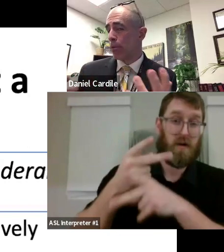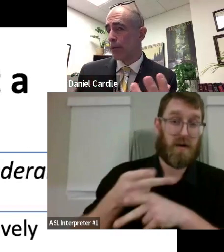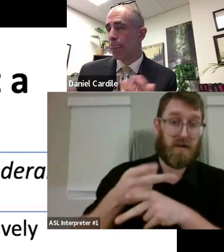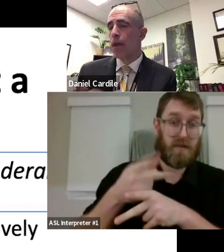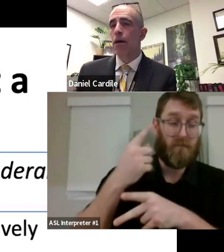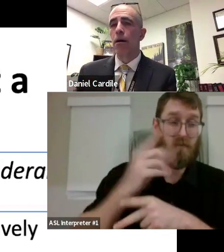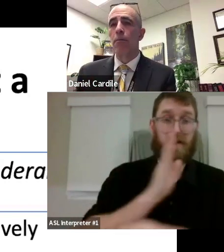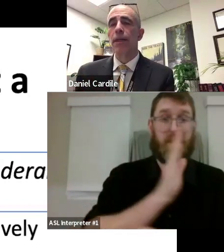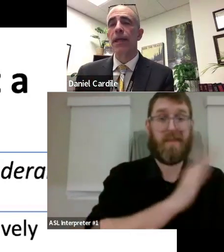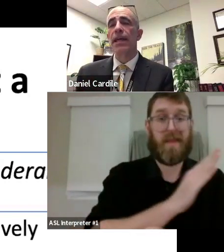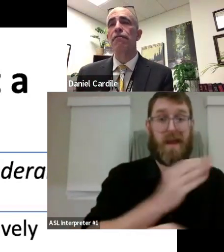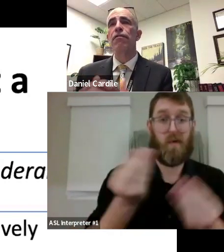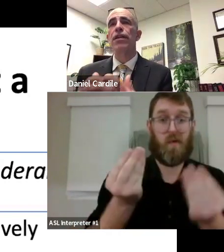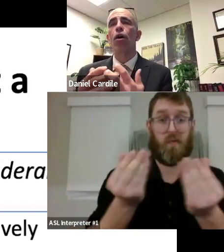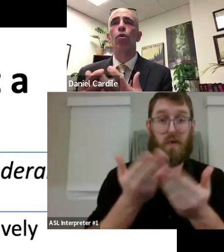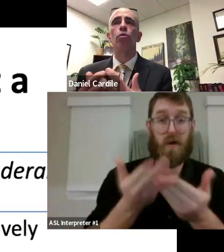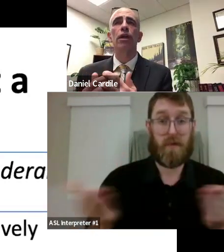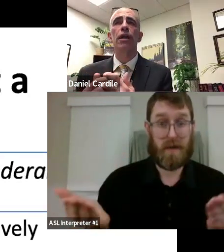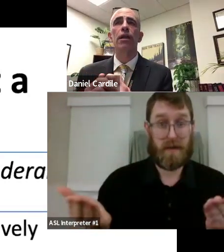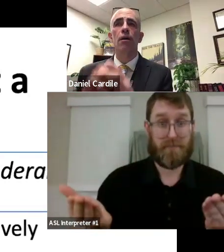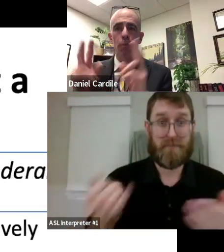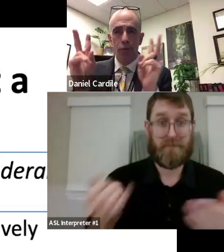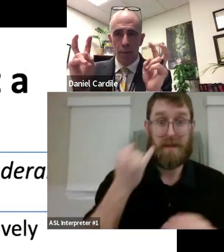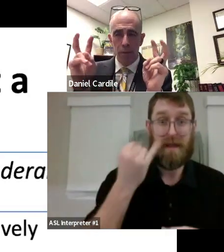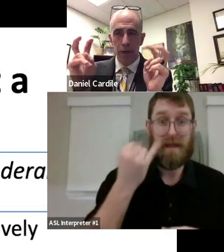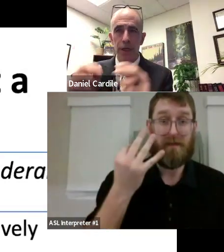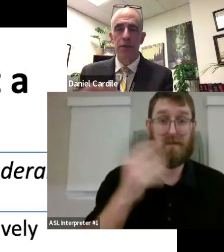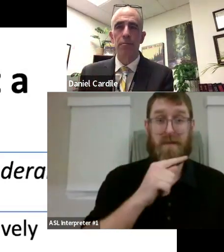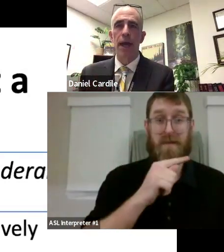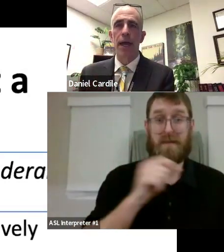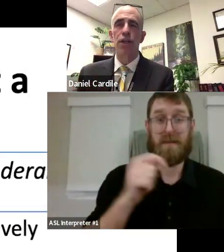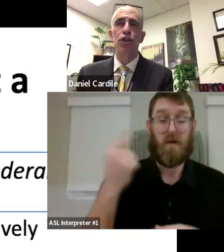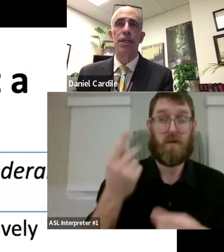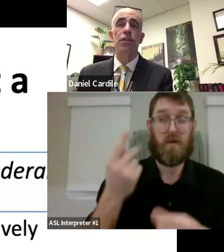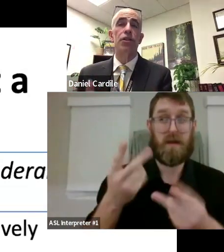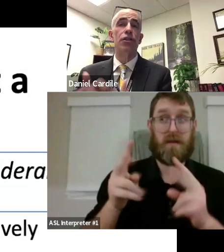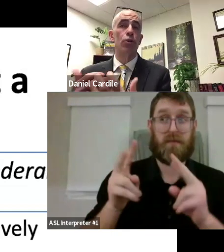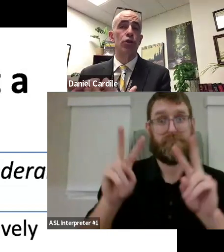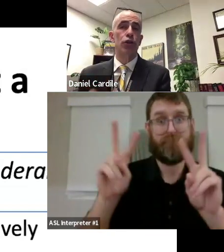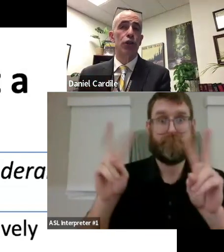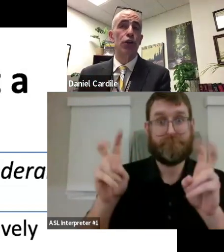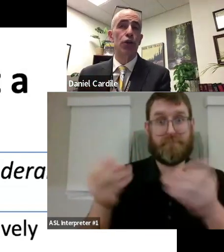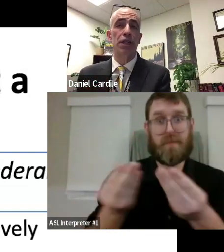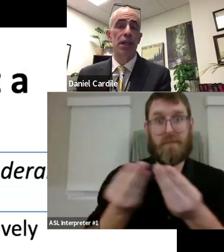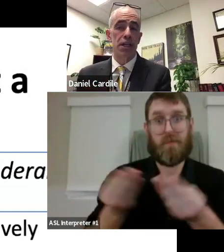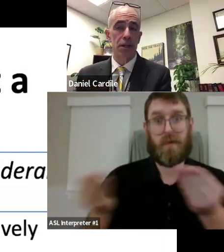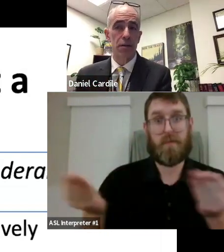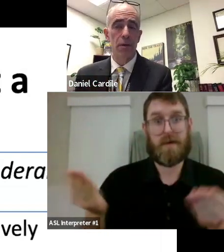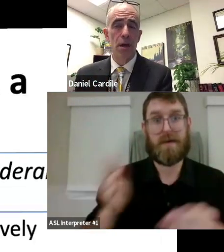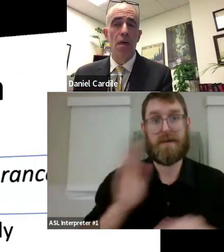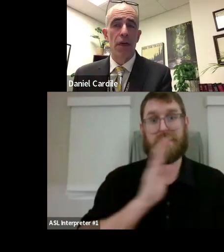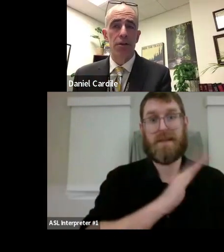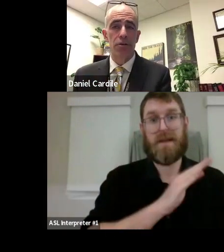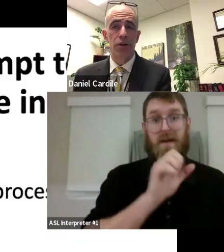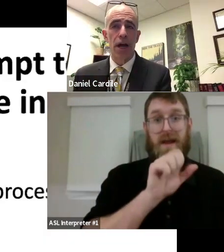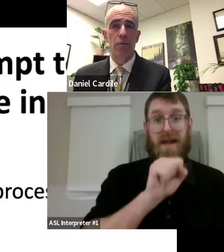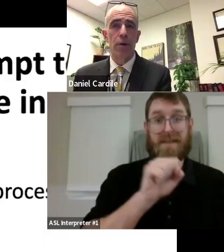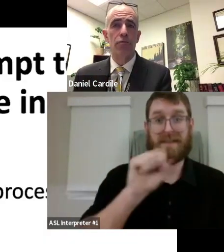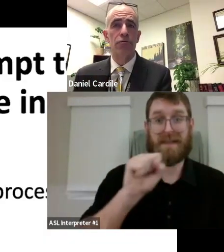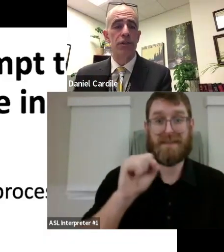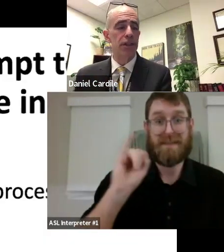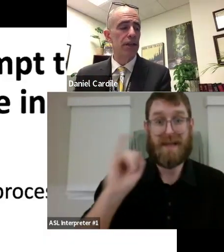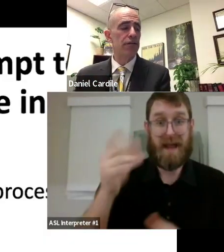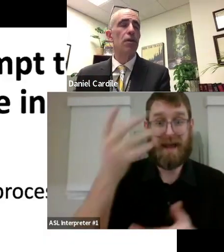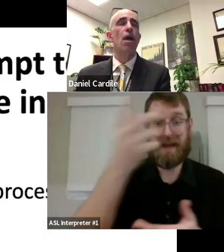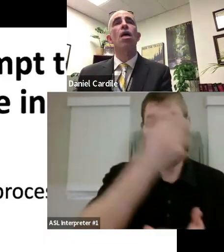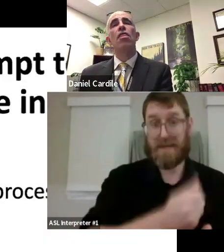the property. If the only property to manage is the Social Security income that your child